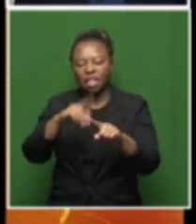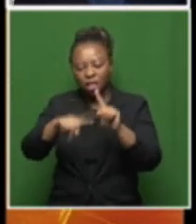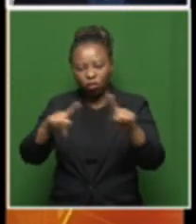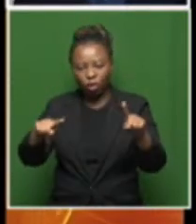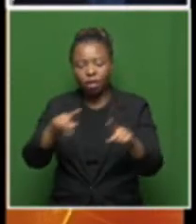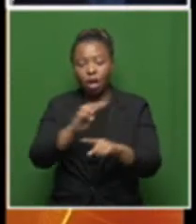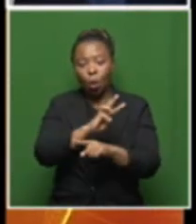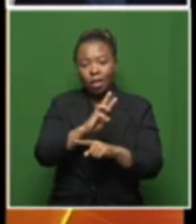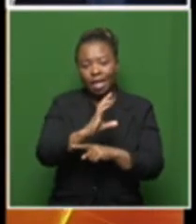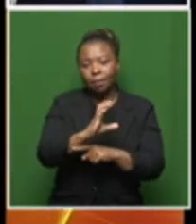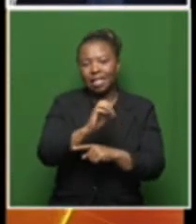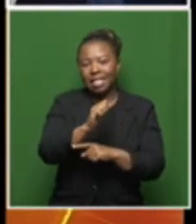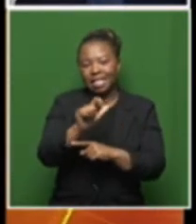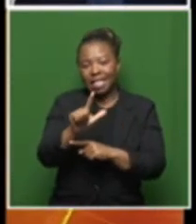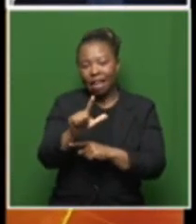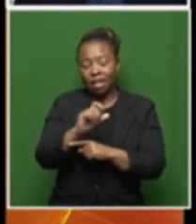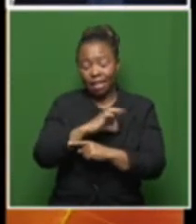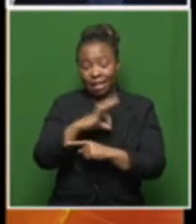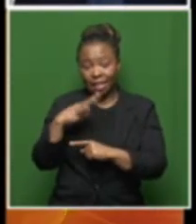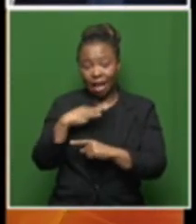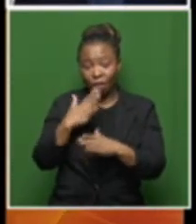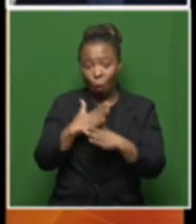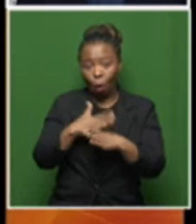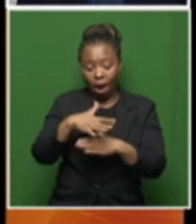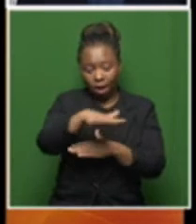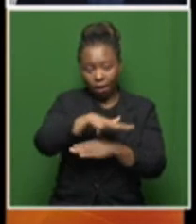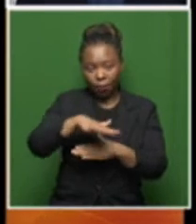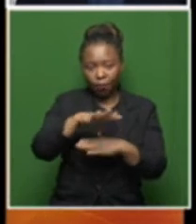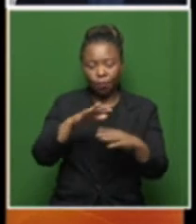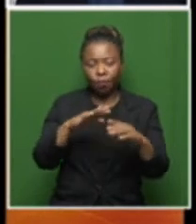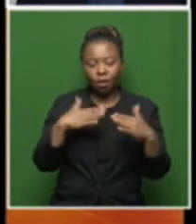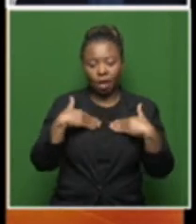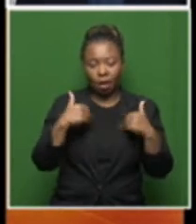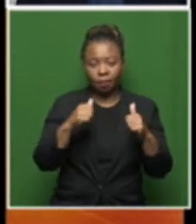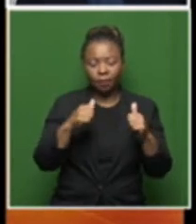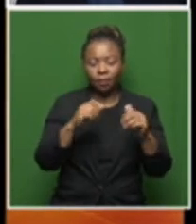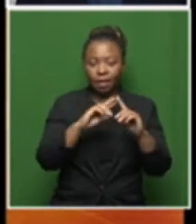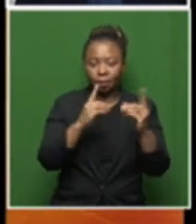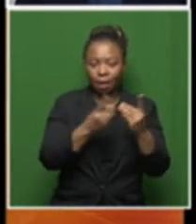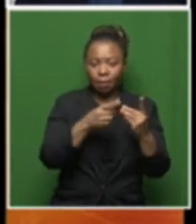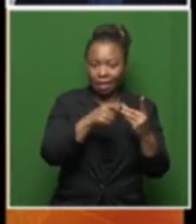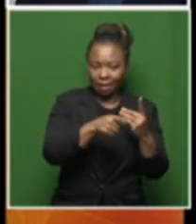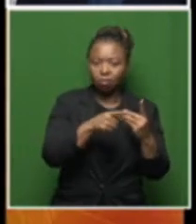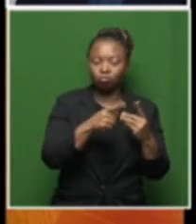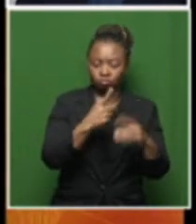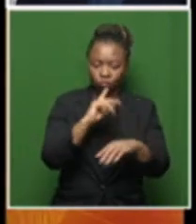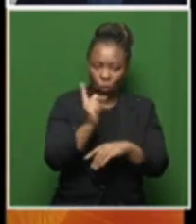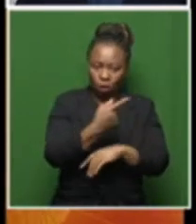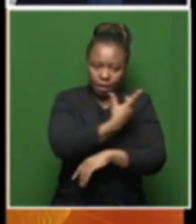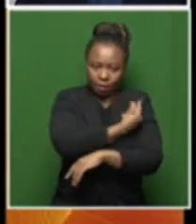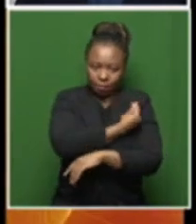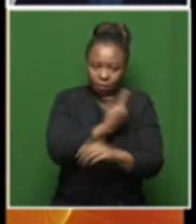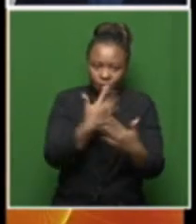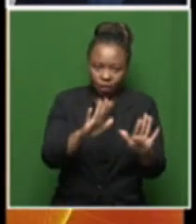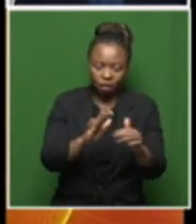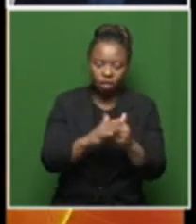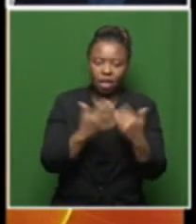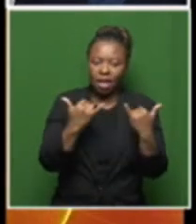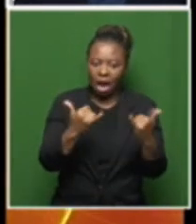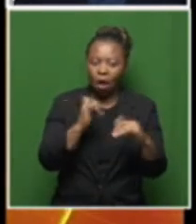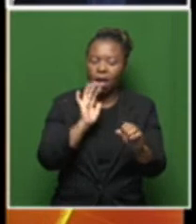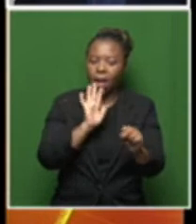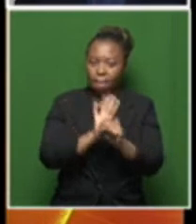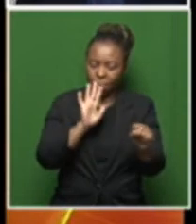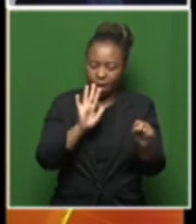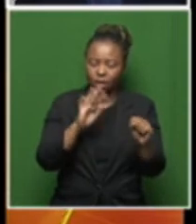Cape, 67% of all our staff working in the Western Cape Department of Health has been vaccinated, and we're seeing a big